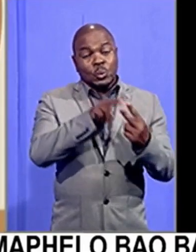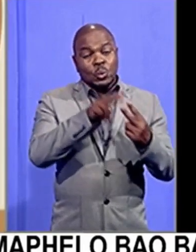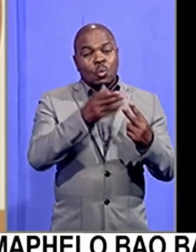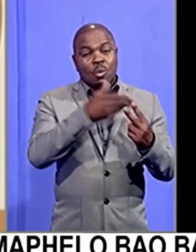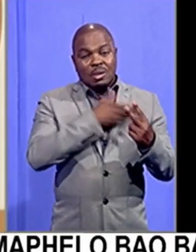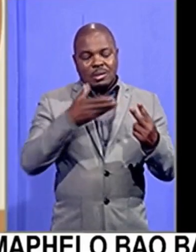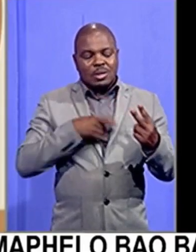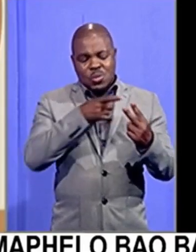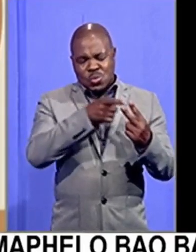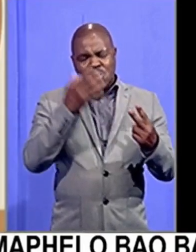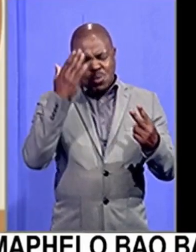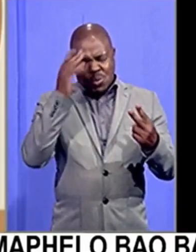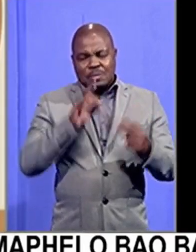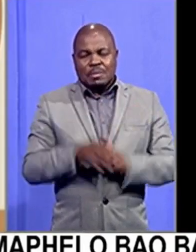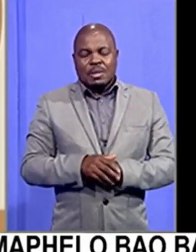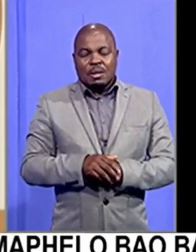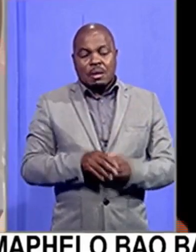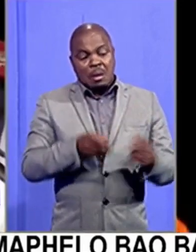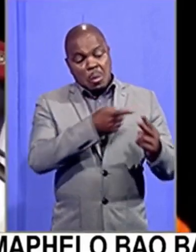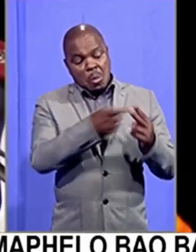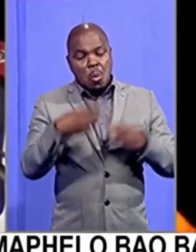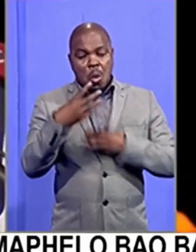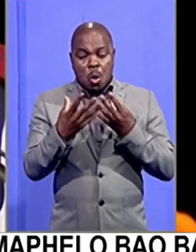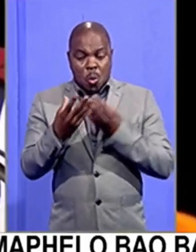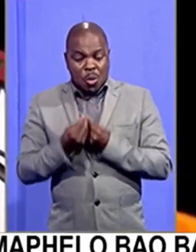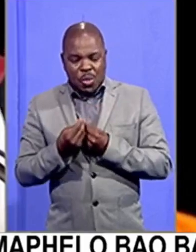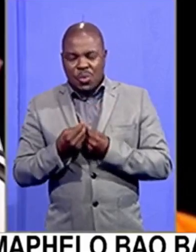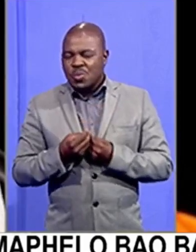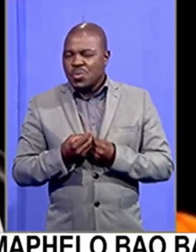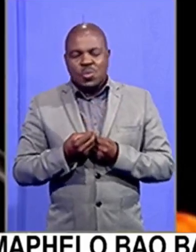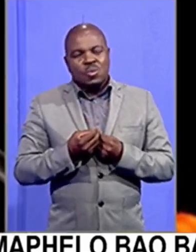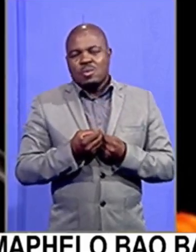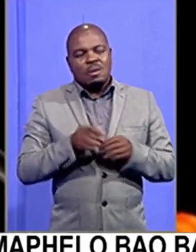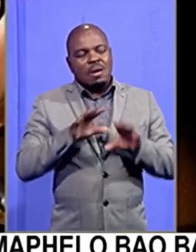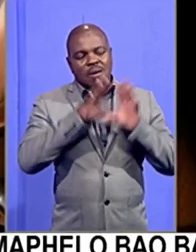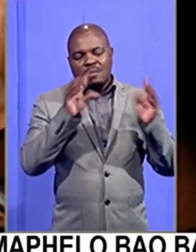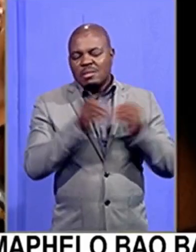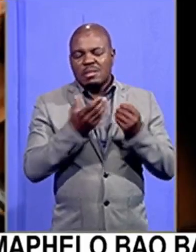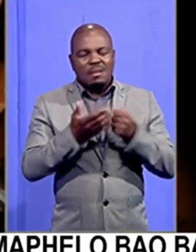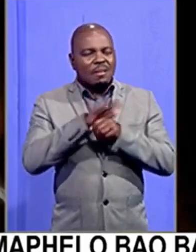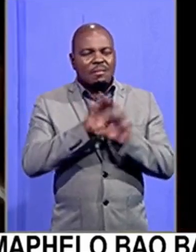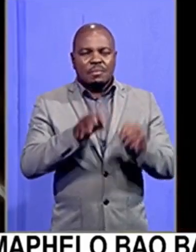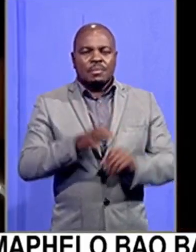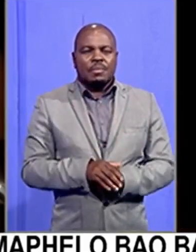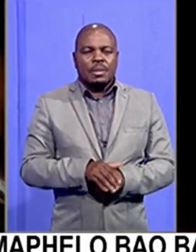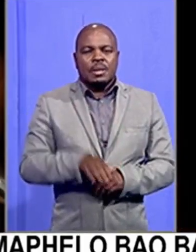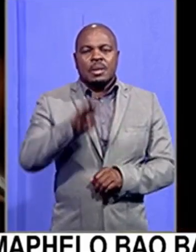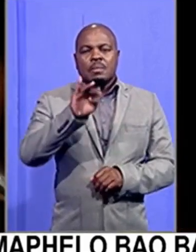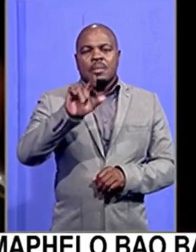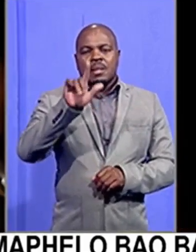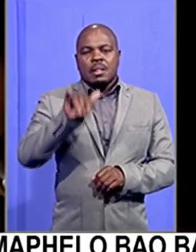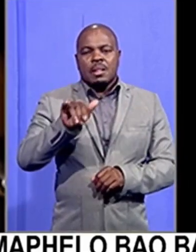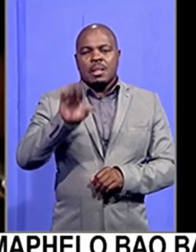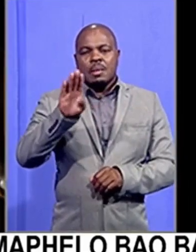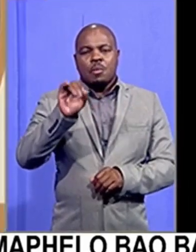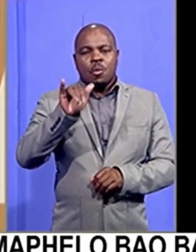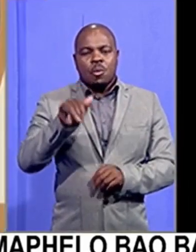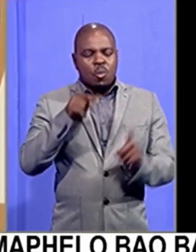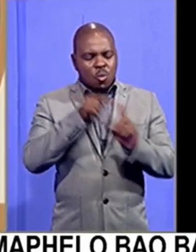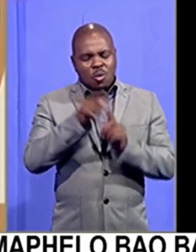ladies that you know that when you've got them in your unit, your ward, it's covered. Billy boy,